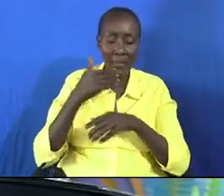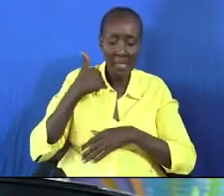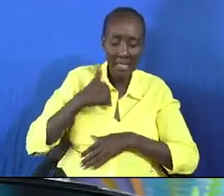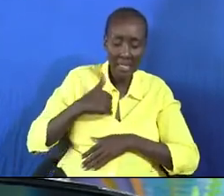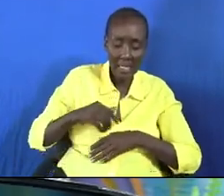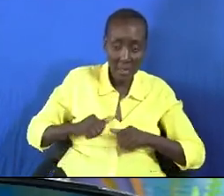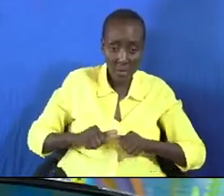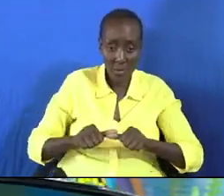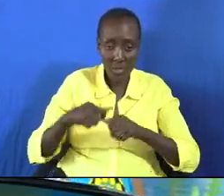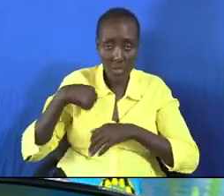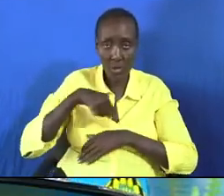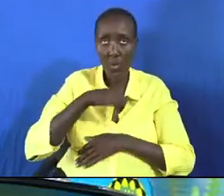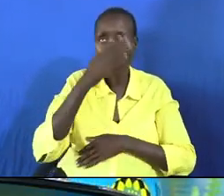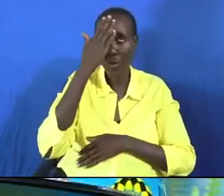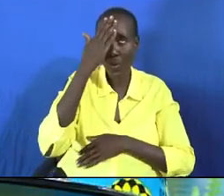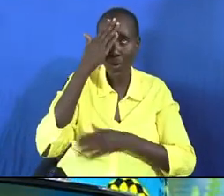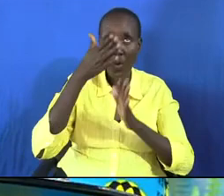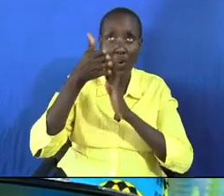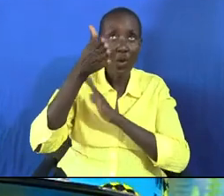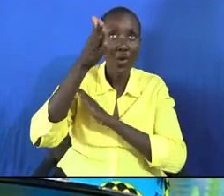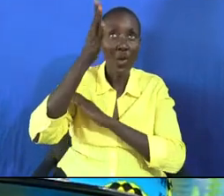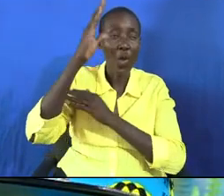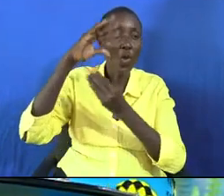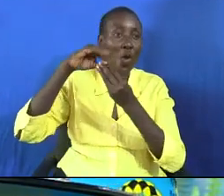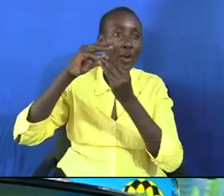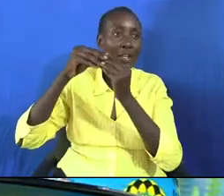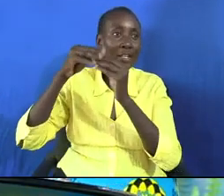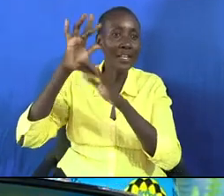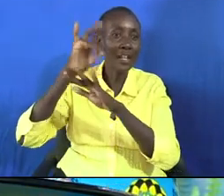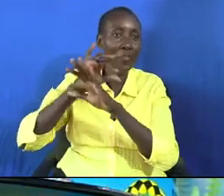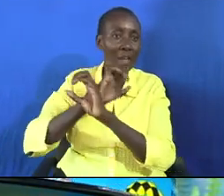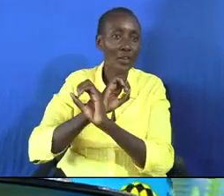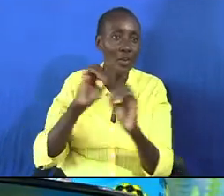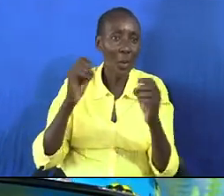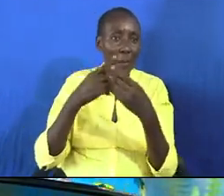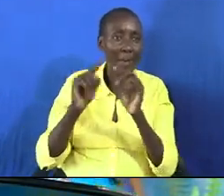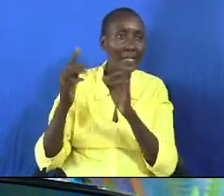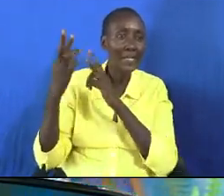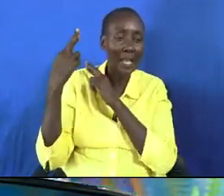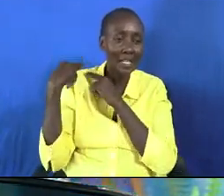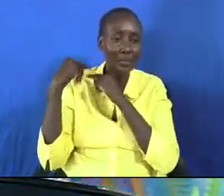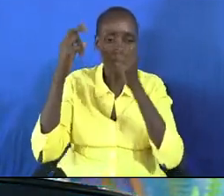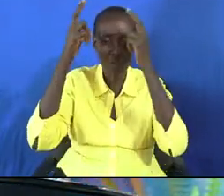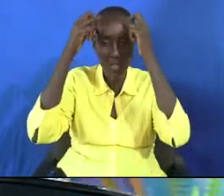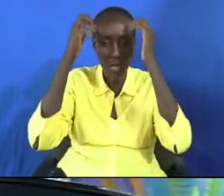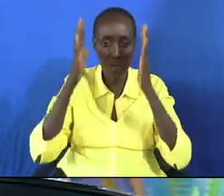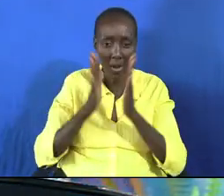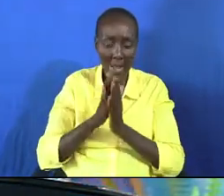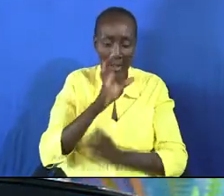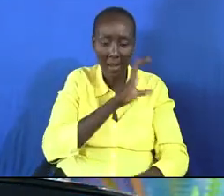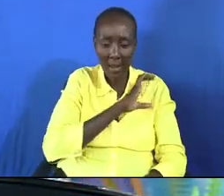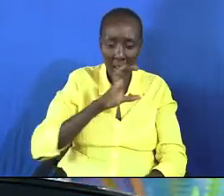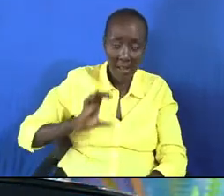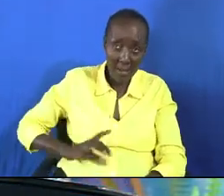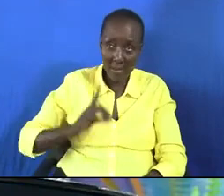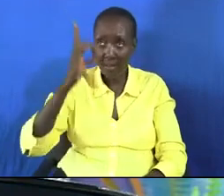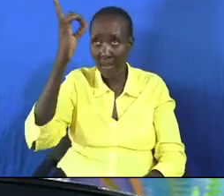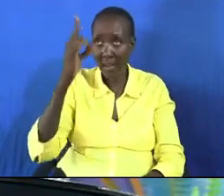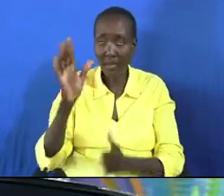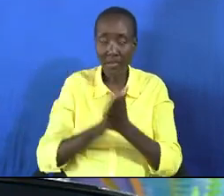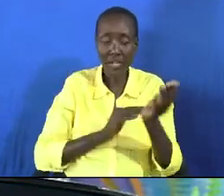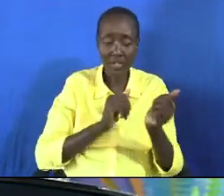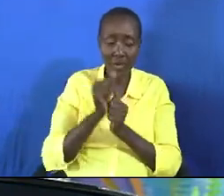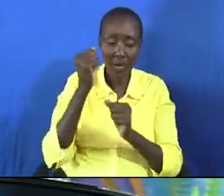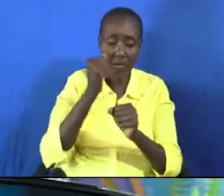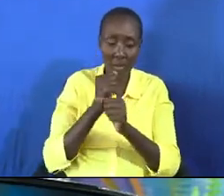the surgeries, we know God does not create defects. That's the work of the evil one. And the Christ came to destroy the works of the